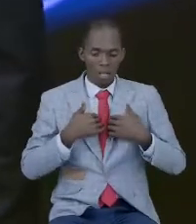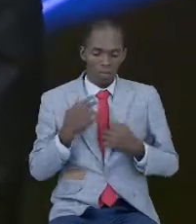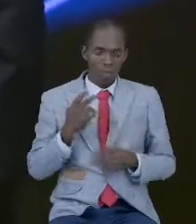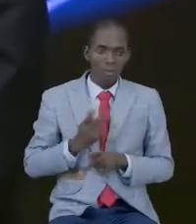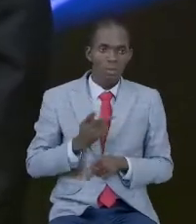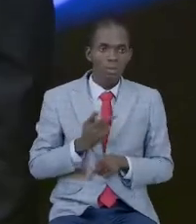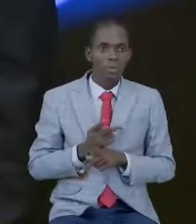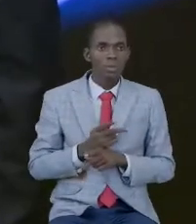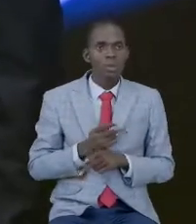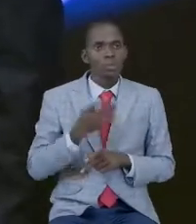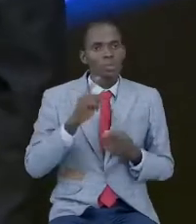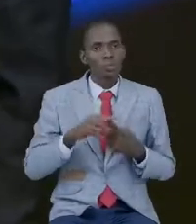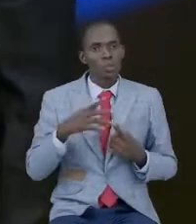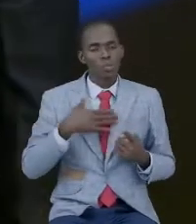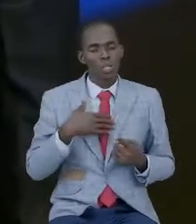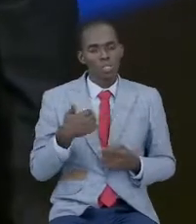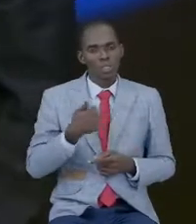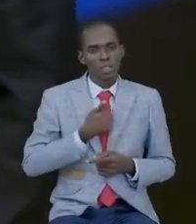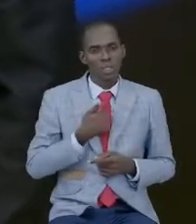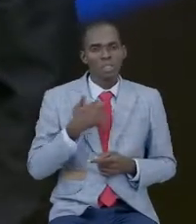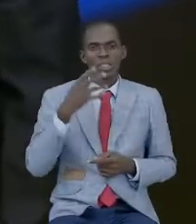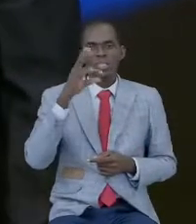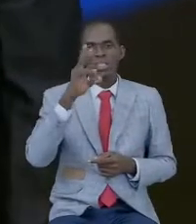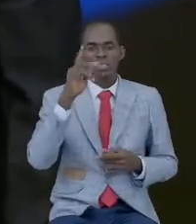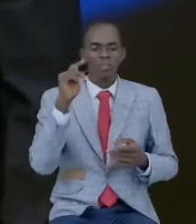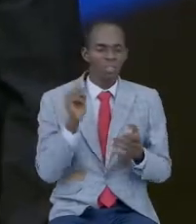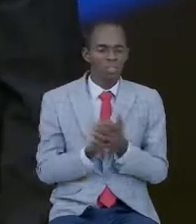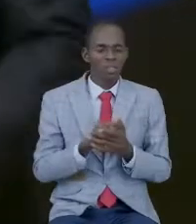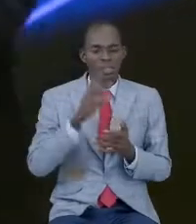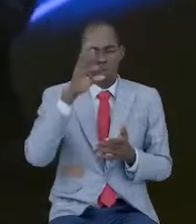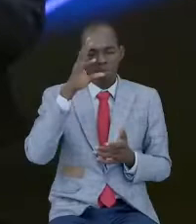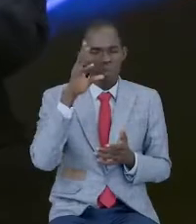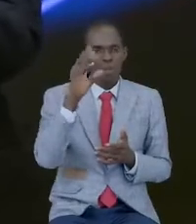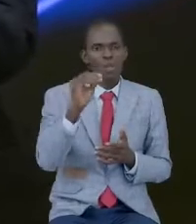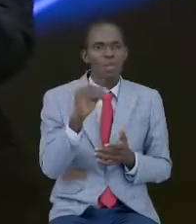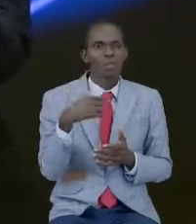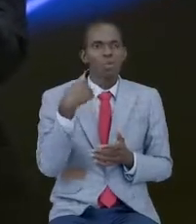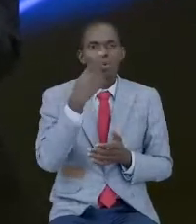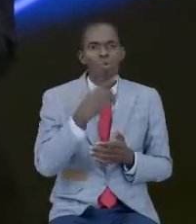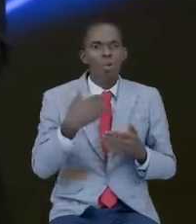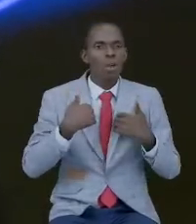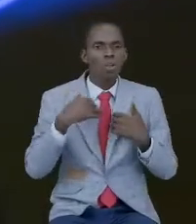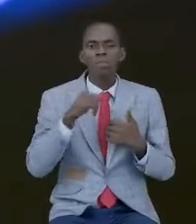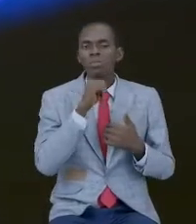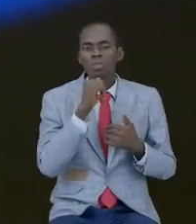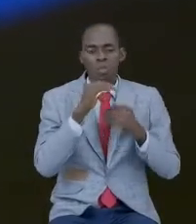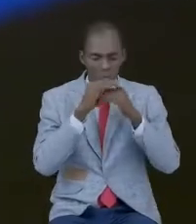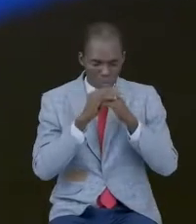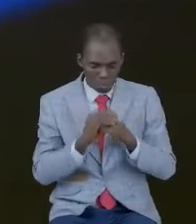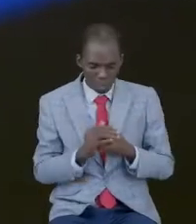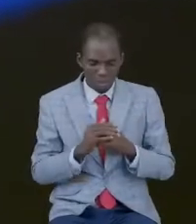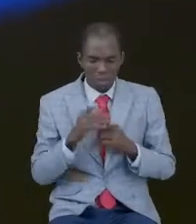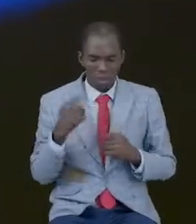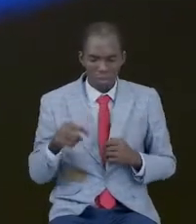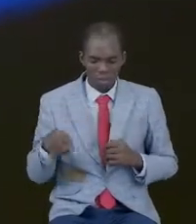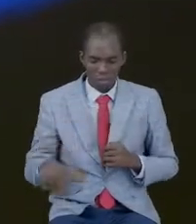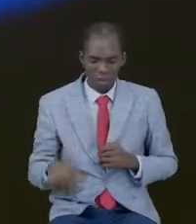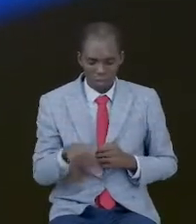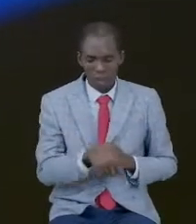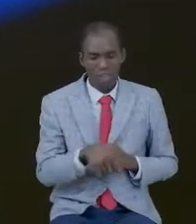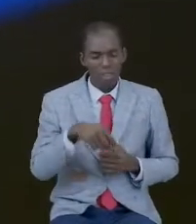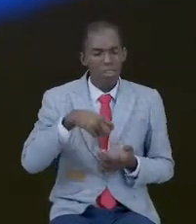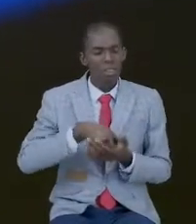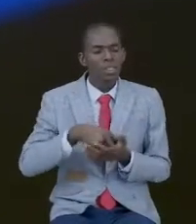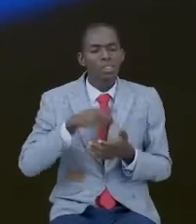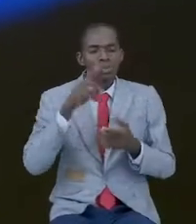to myself 7,000 men who have not bowed the knee to the image